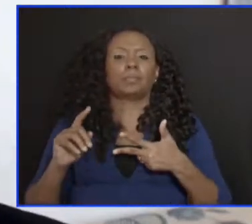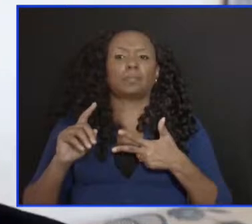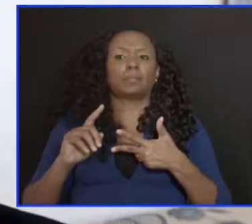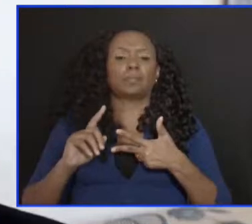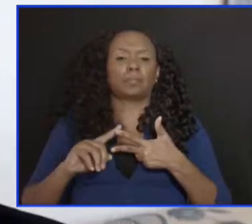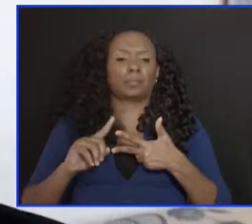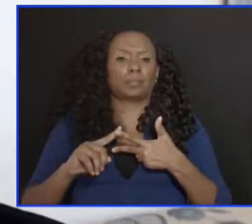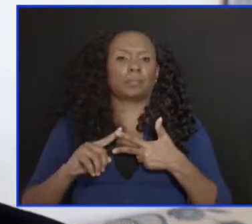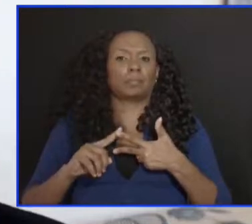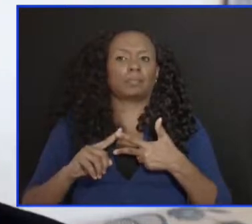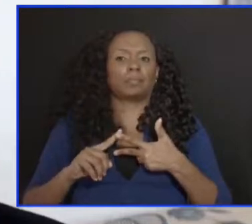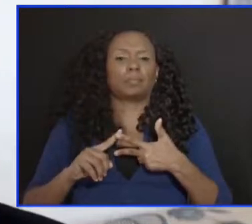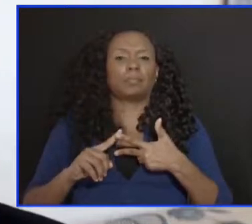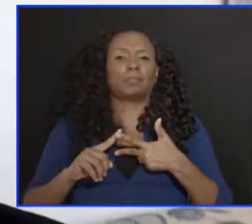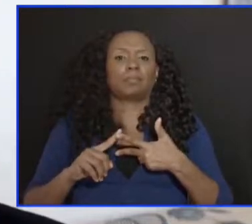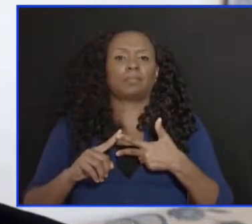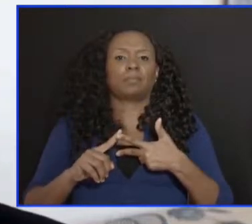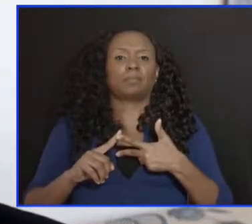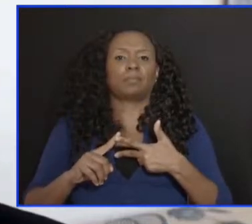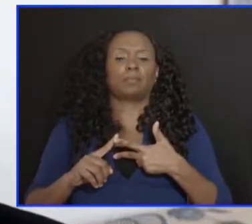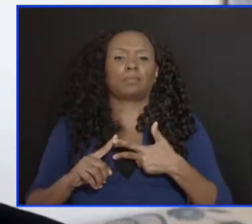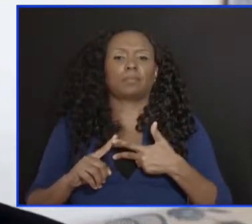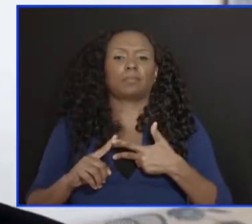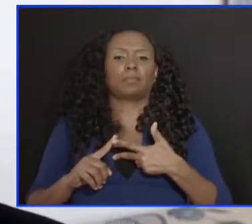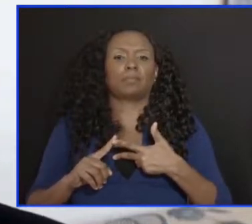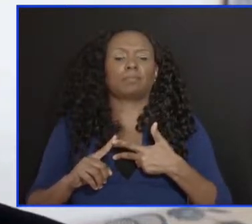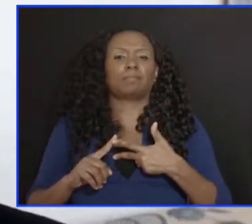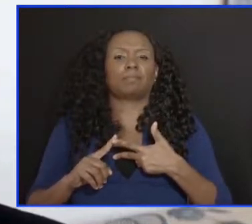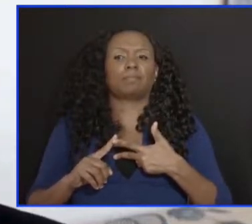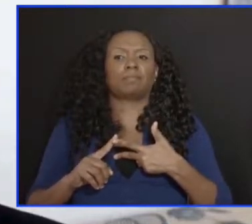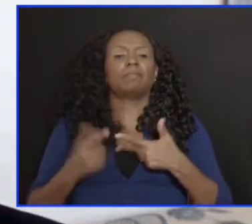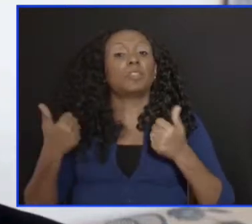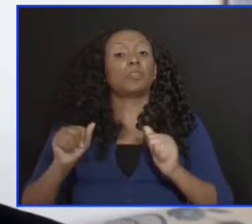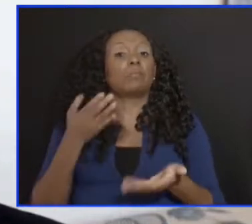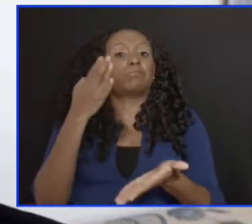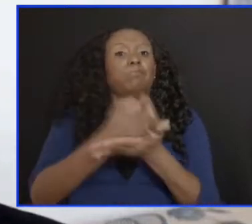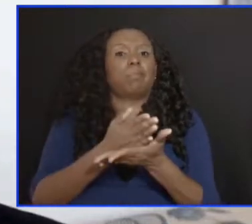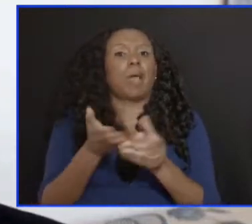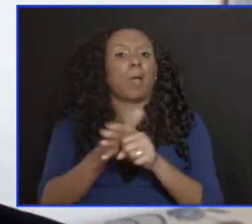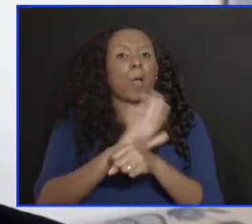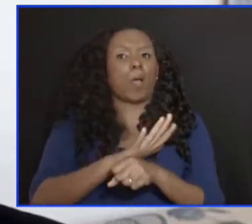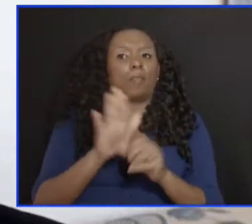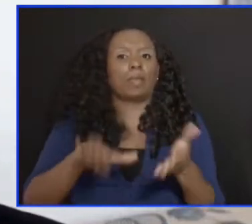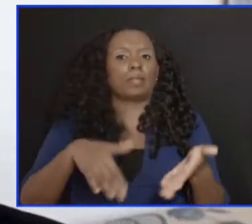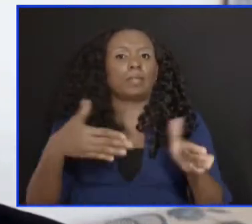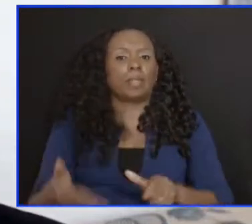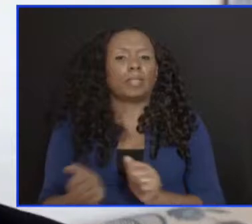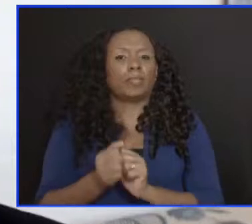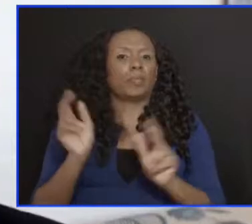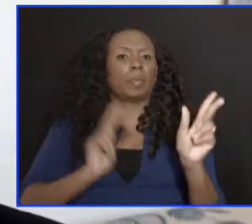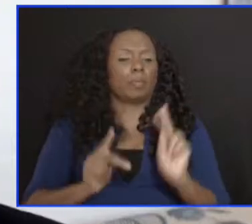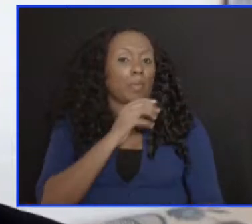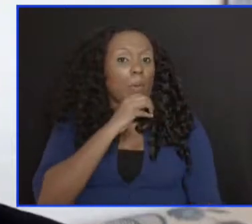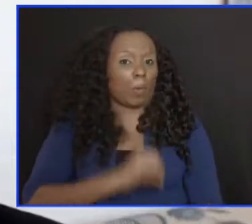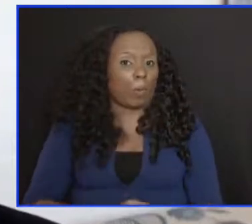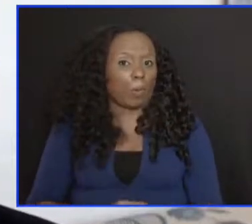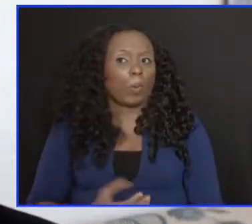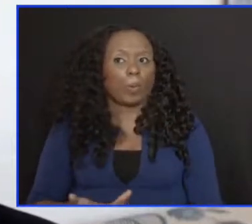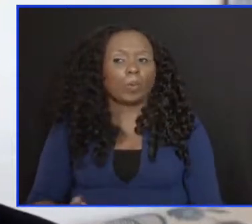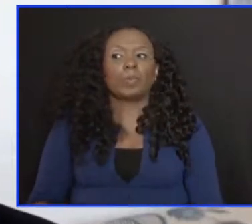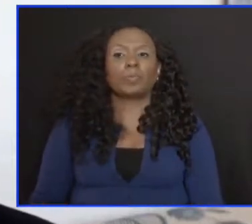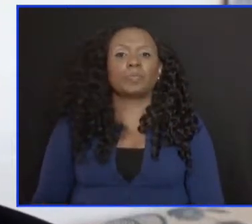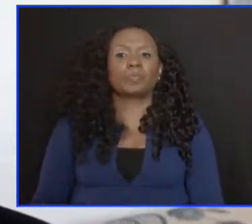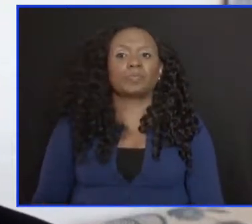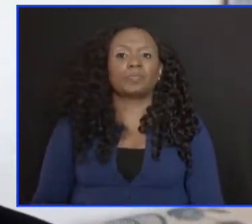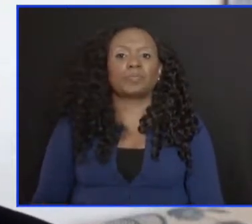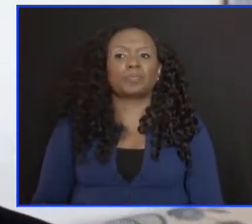making efforts to stem the deaths of people in the elderly group. And